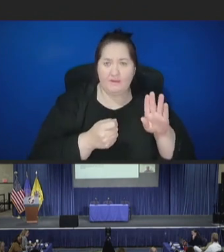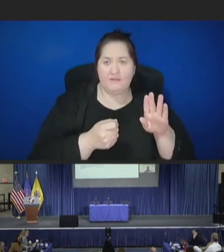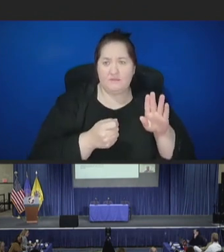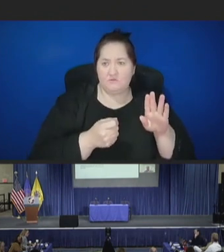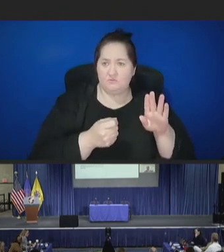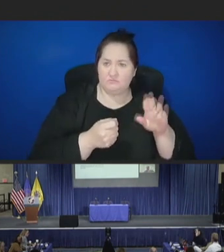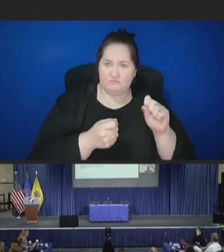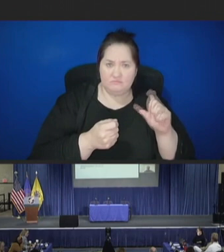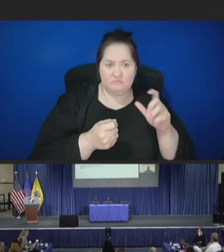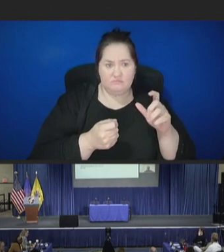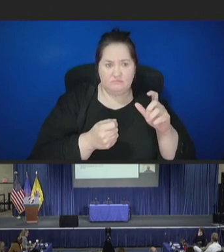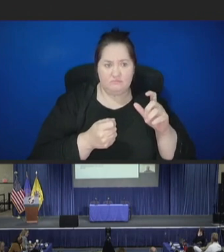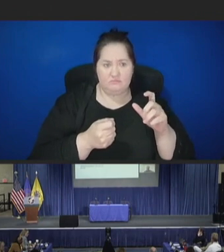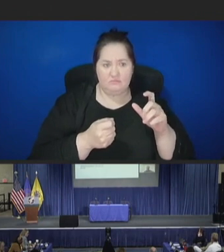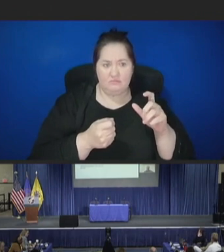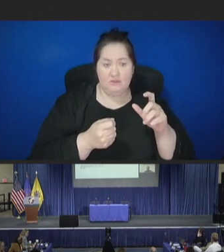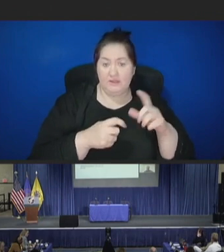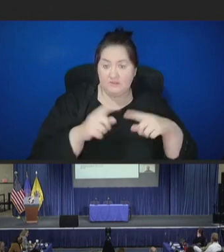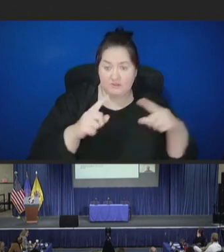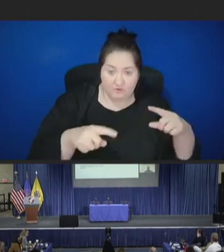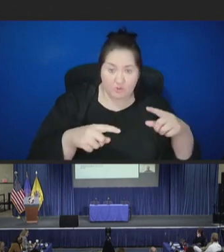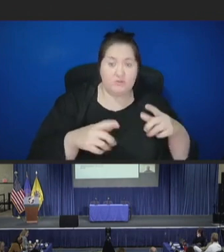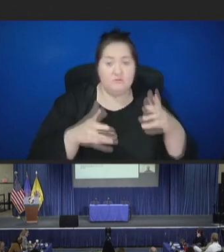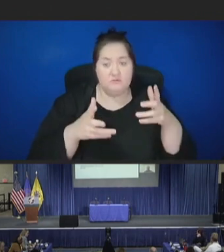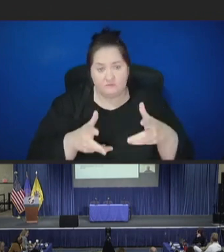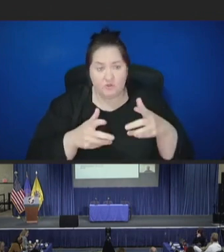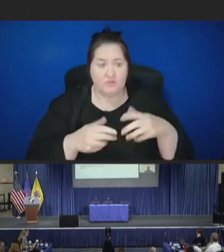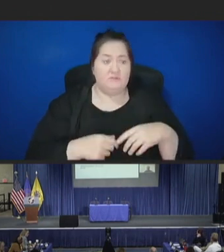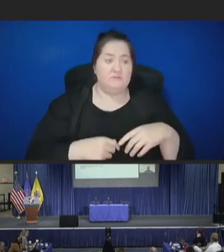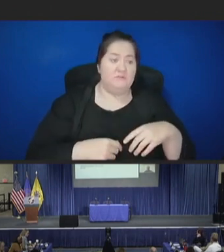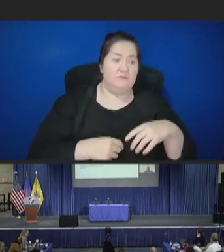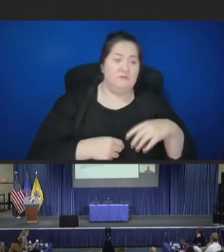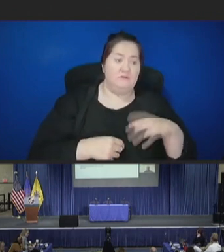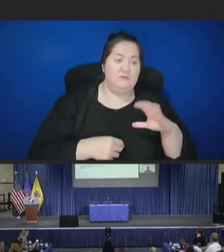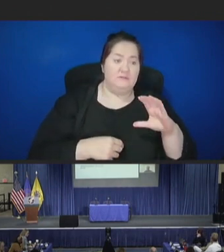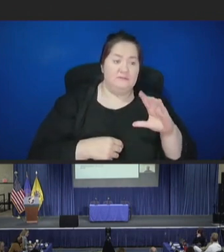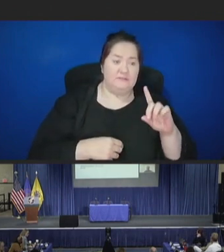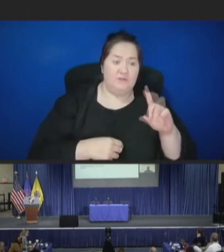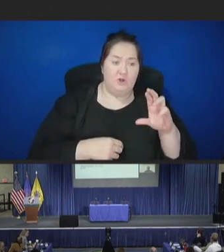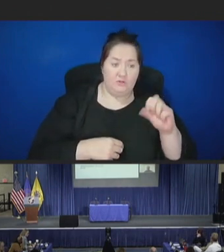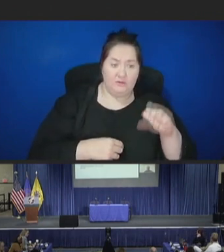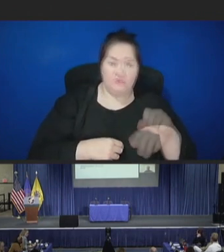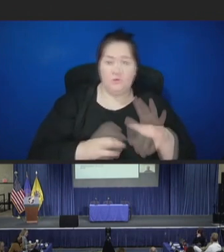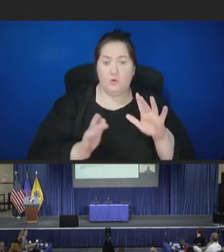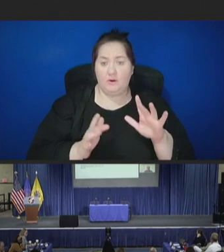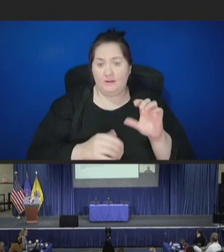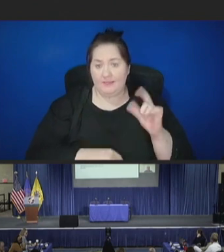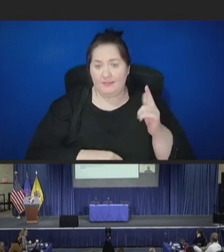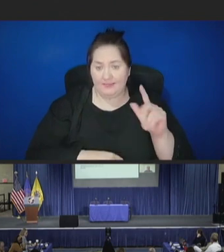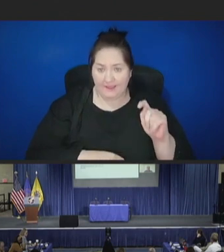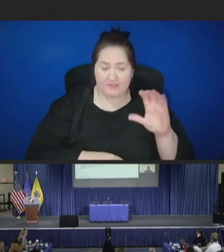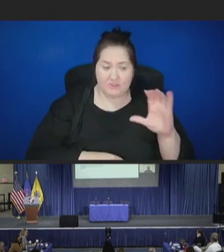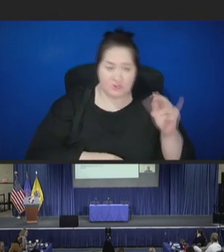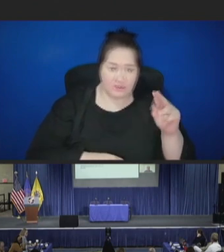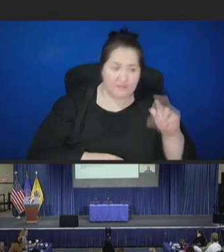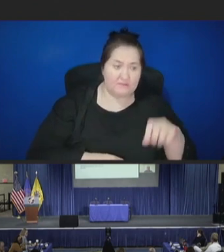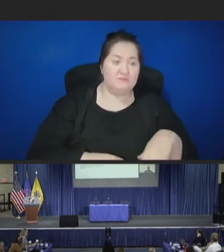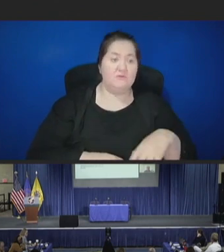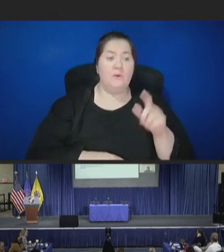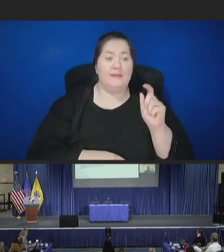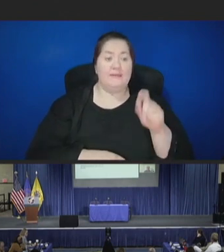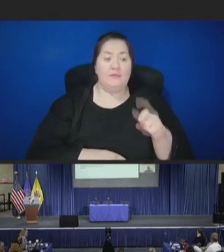unusual. They can use diverse heavy chain CDR3s, and they can use diverse light chains. And so we need a priming immunogen